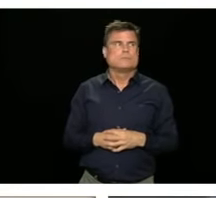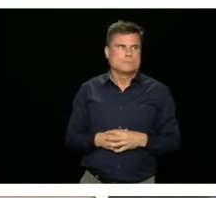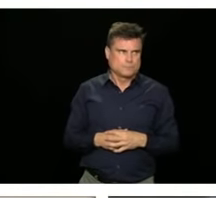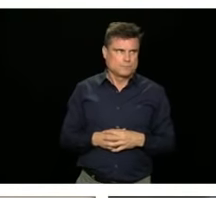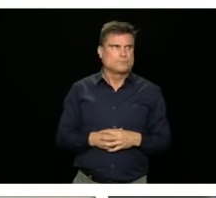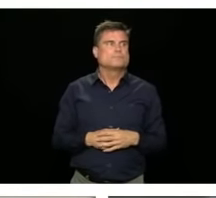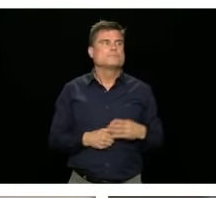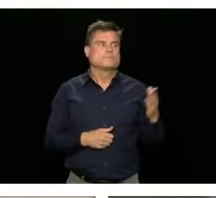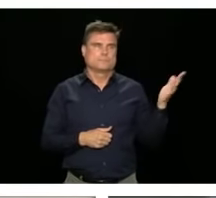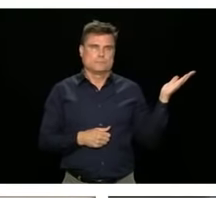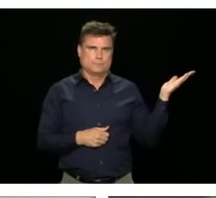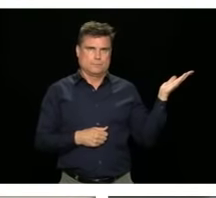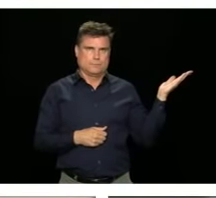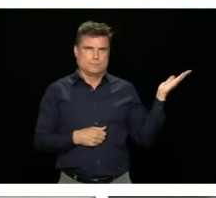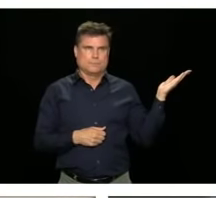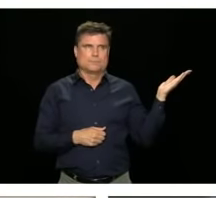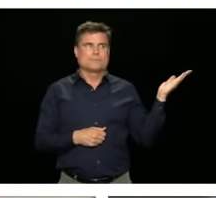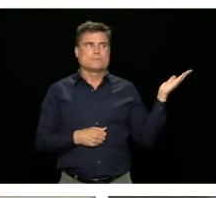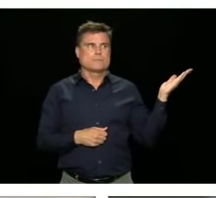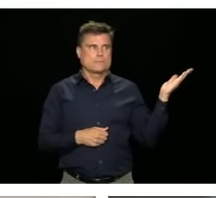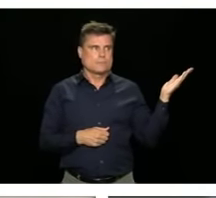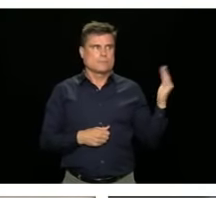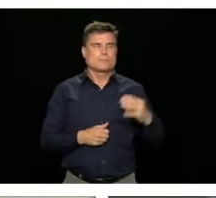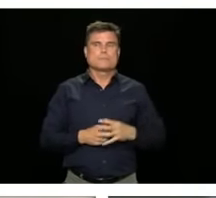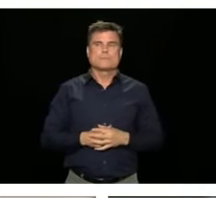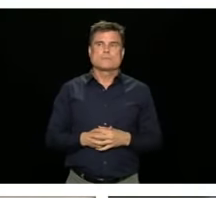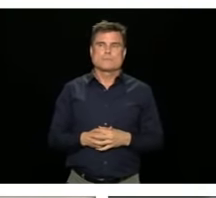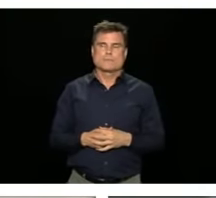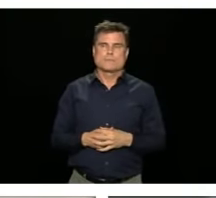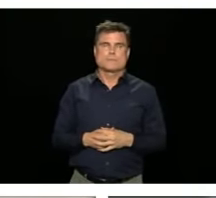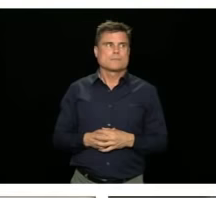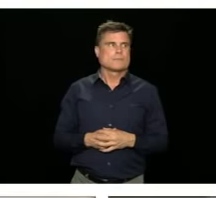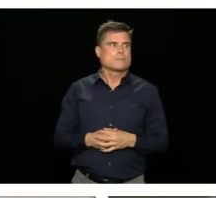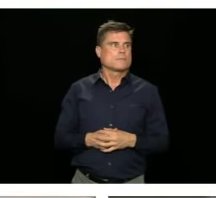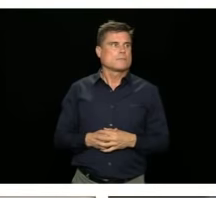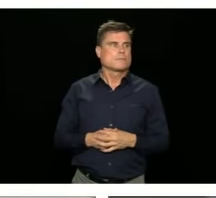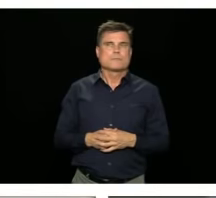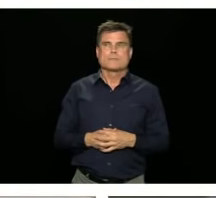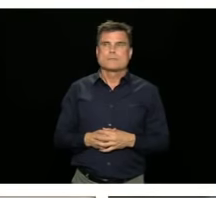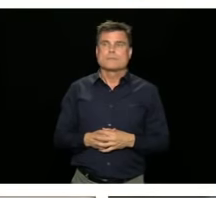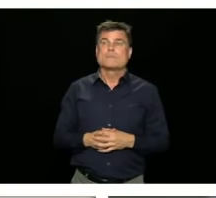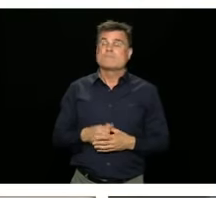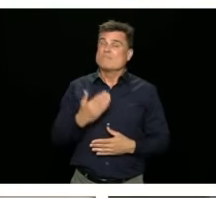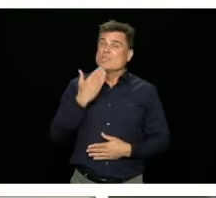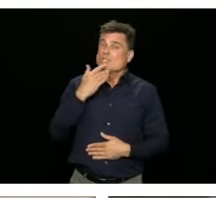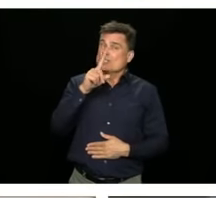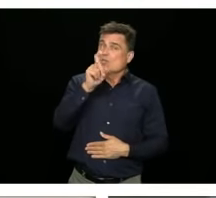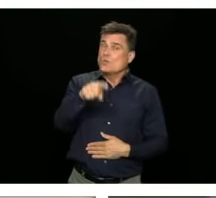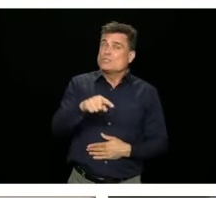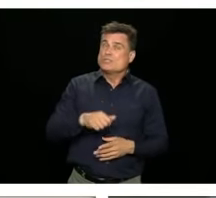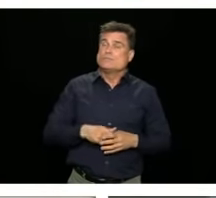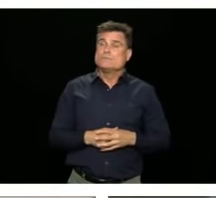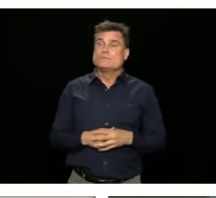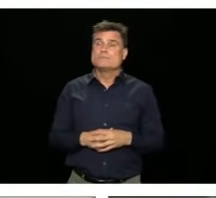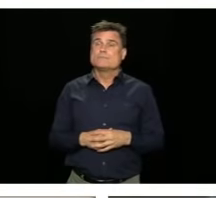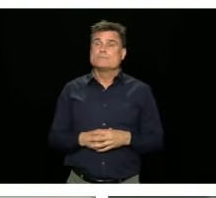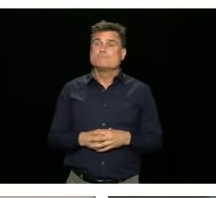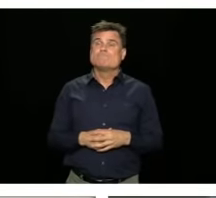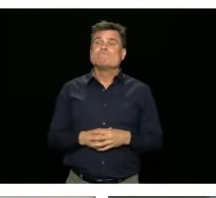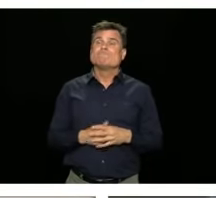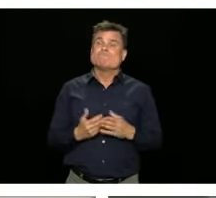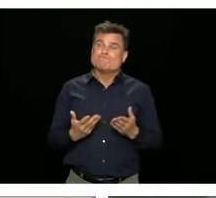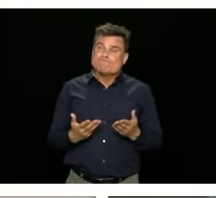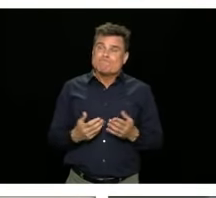I think it's a great question, and you can go either way, but I would like to not...